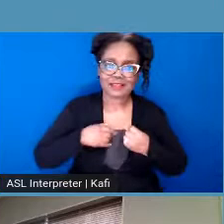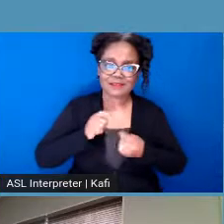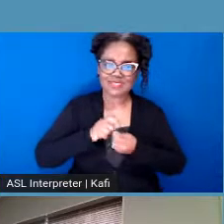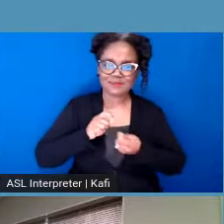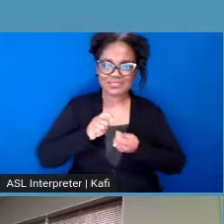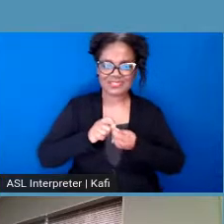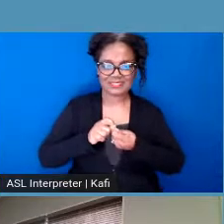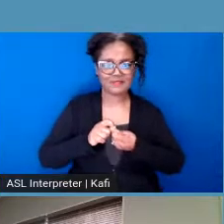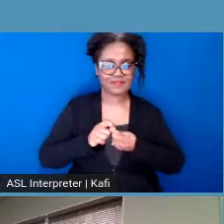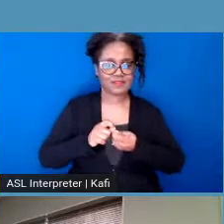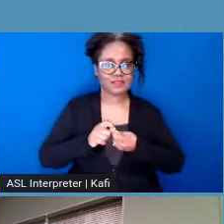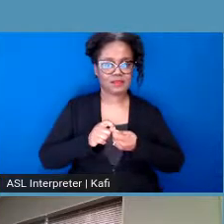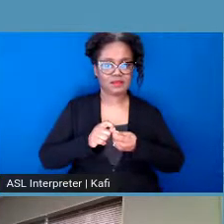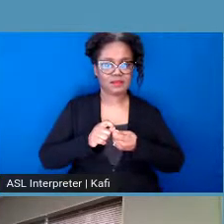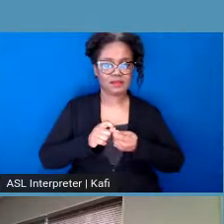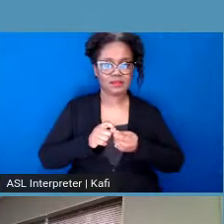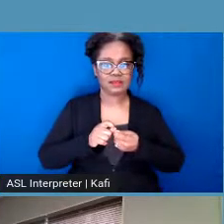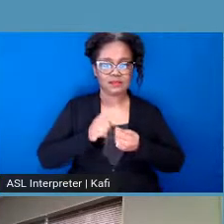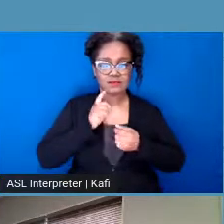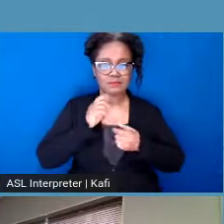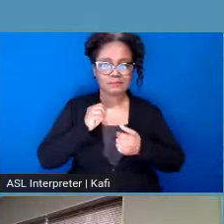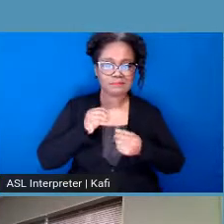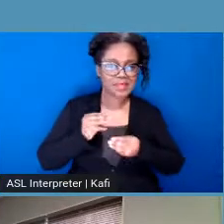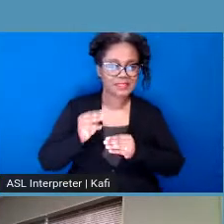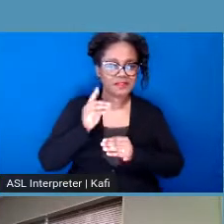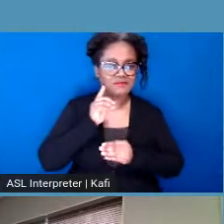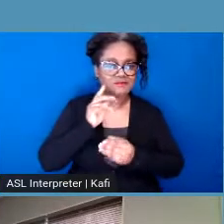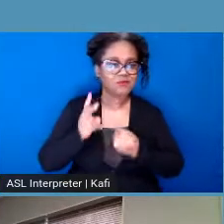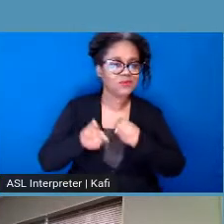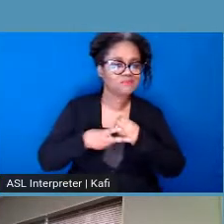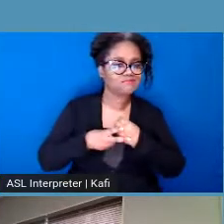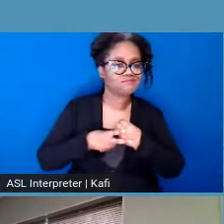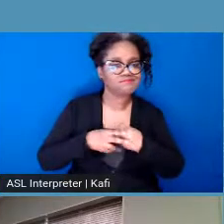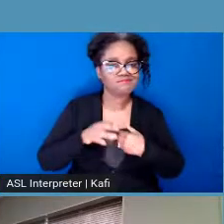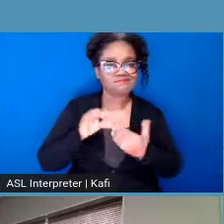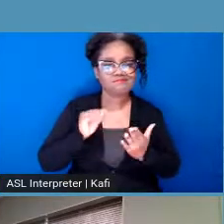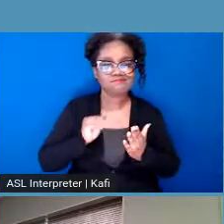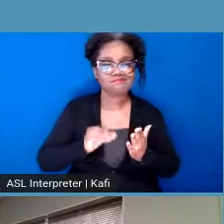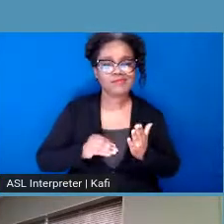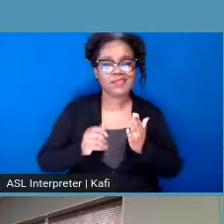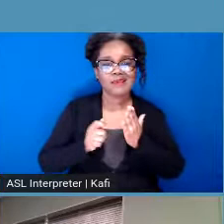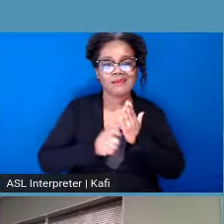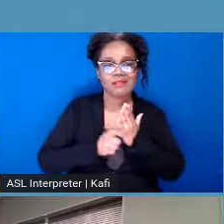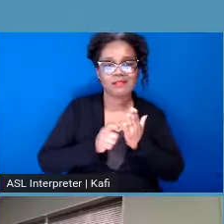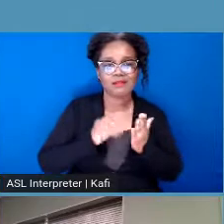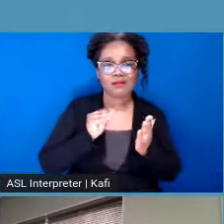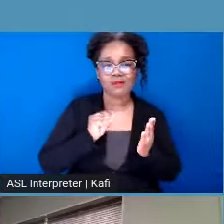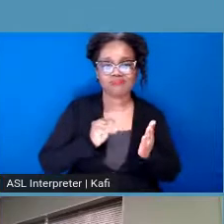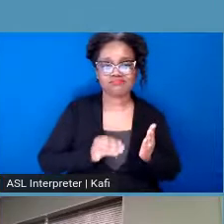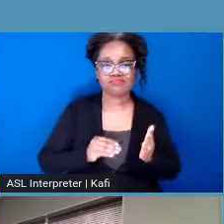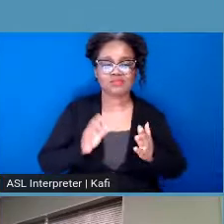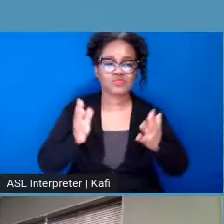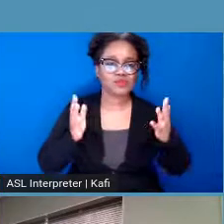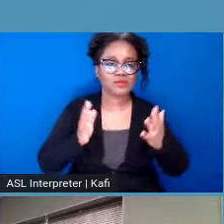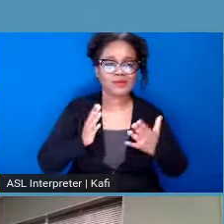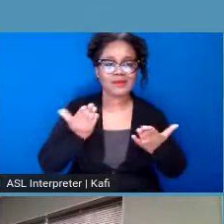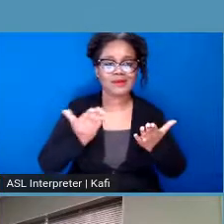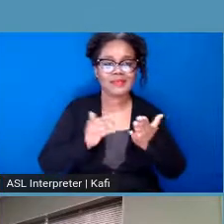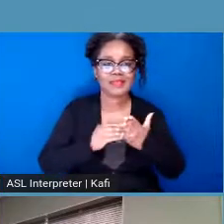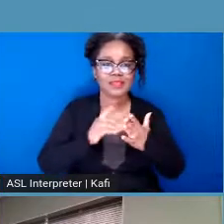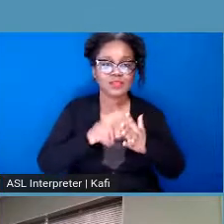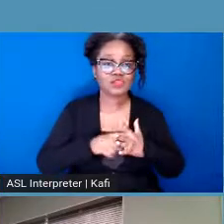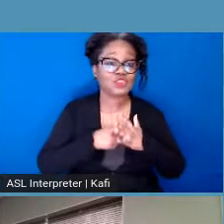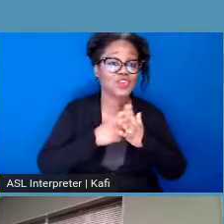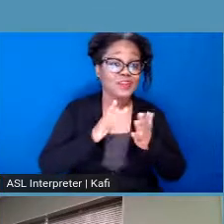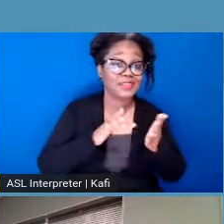so and EAD records and things like that. So do we use a different platform? So again, it's kind of started in the middle of a project and ended